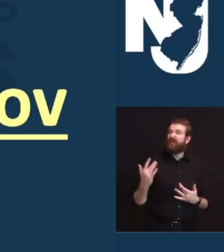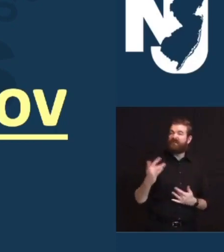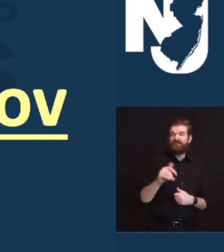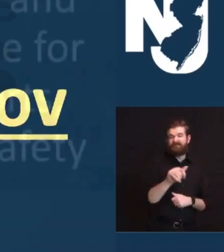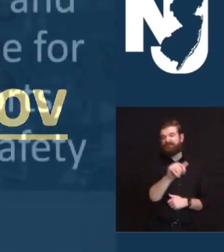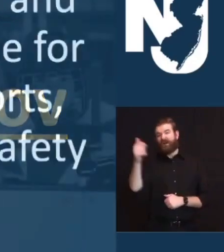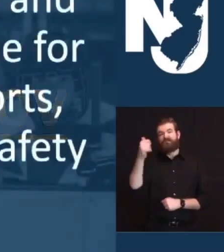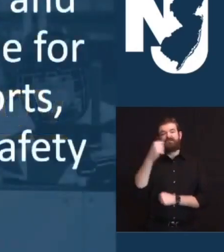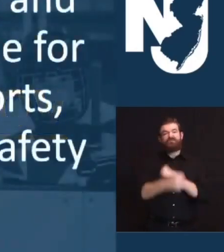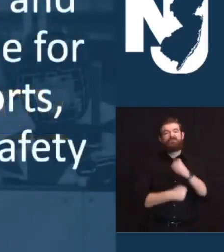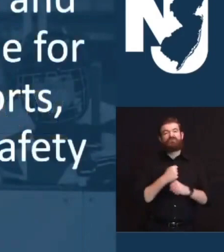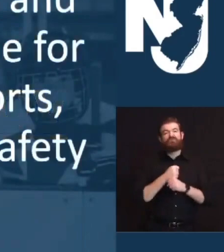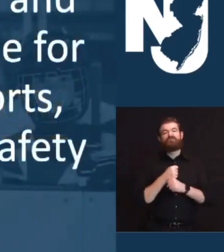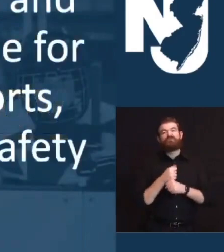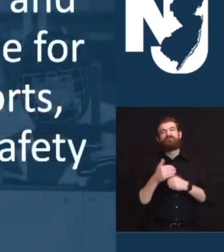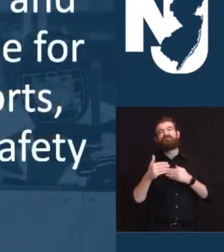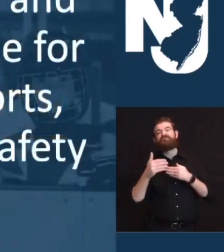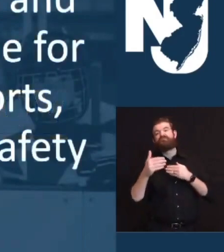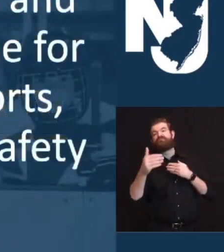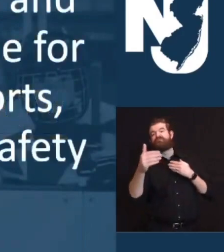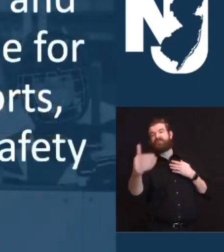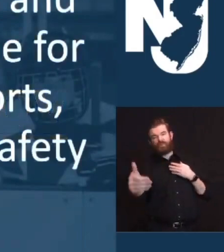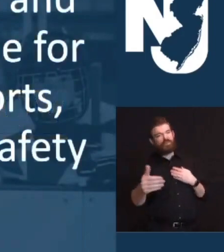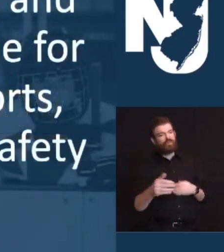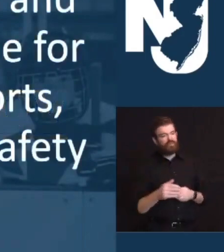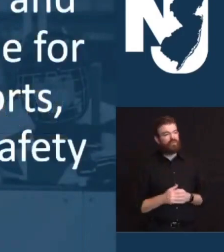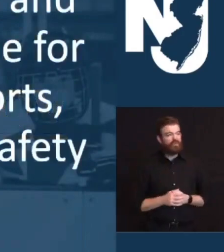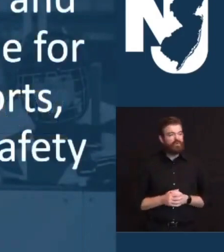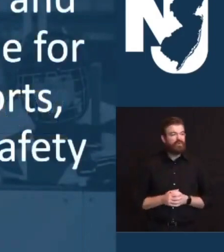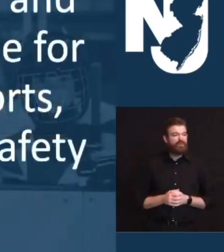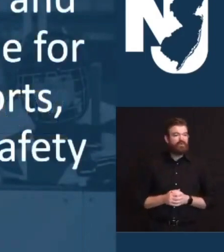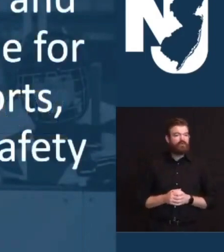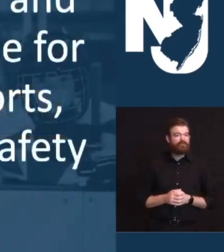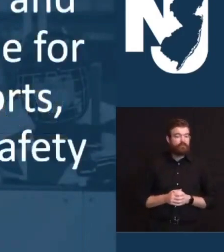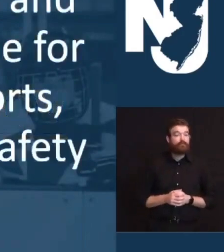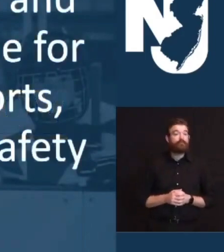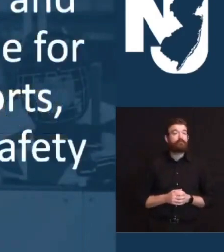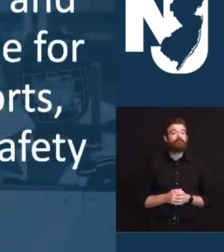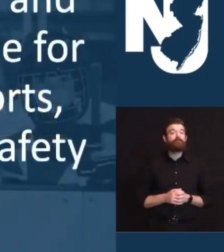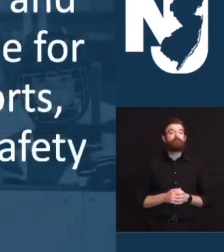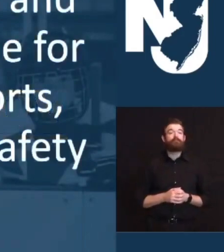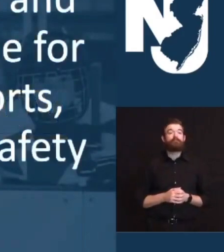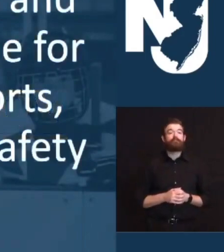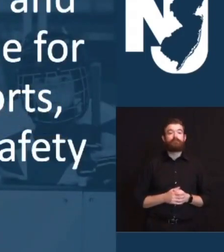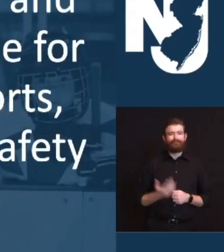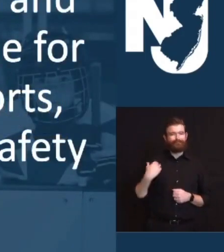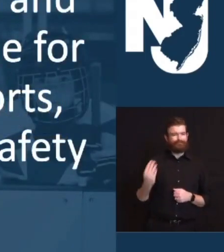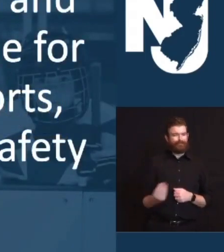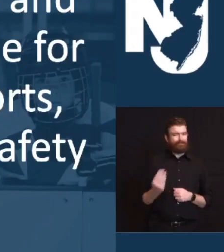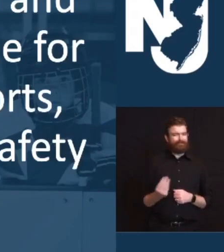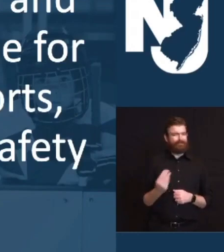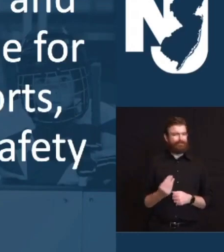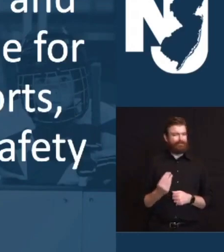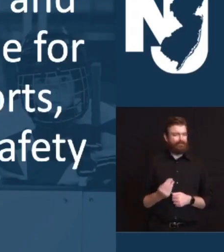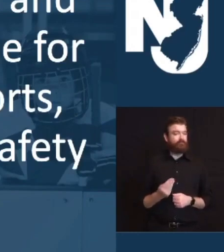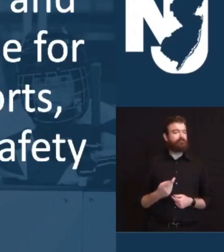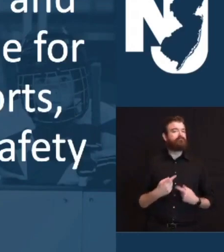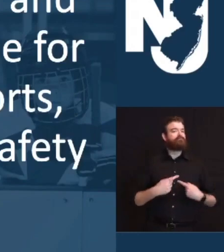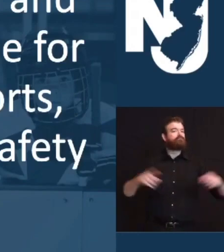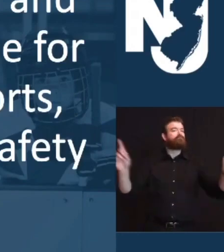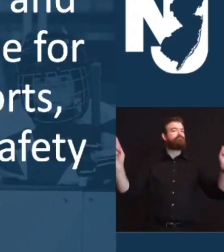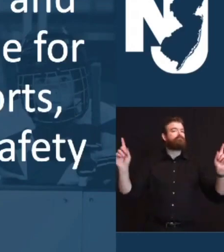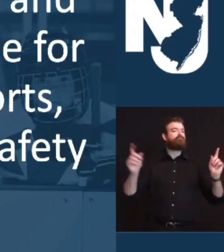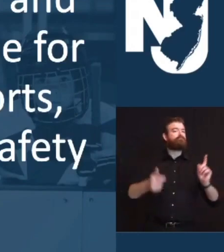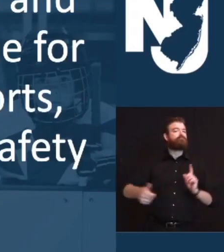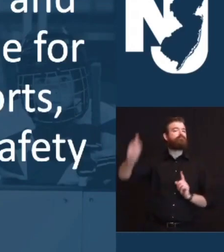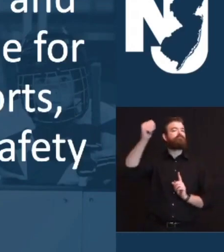Next, I want to reiterate the announcement made on Monday that under executive order, contact practices and competitions for sports which are designated